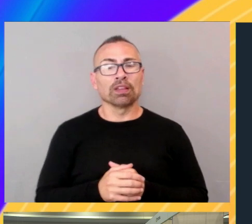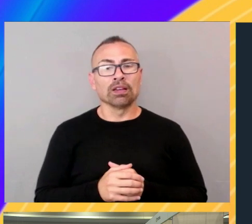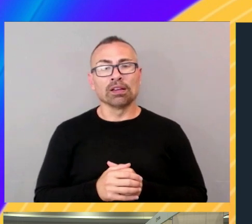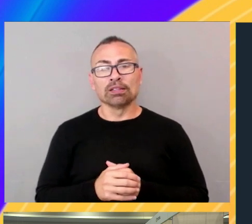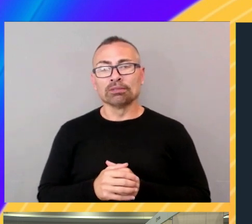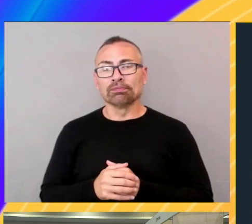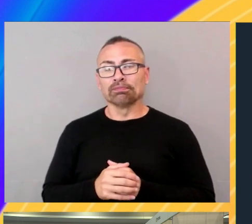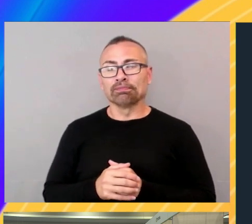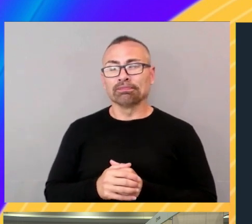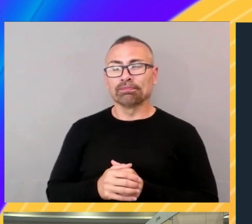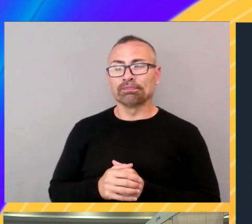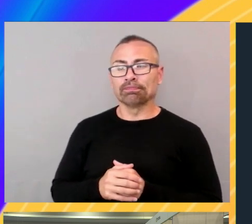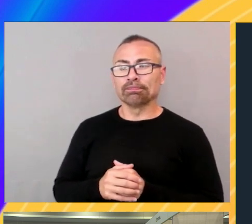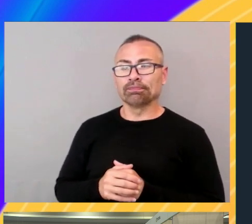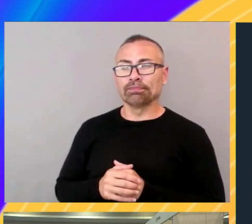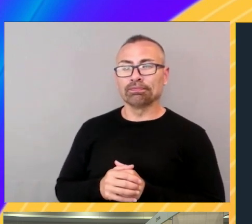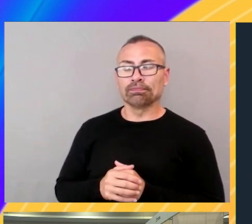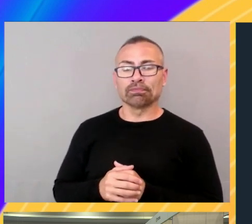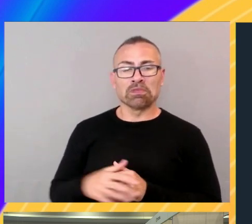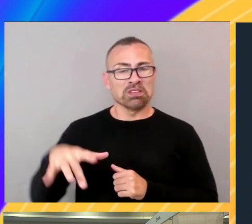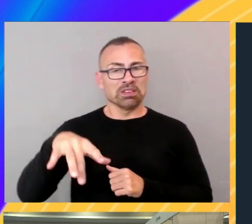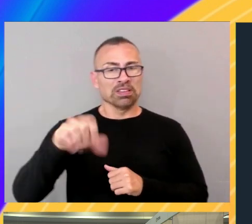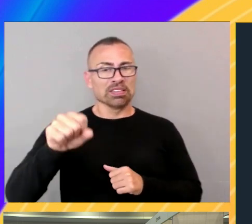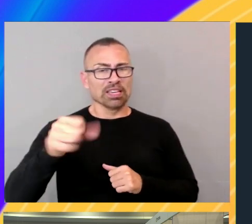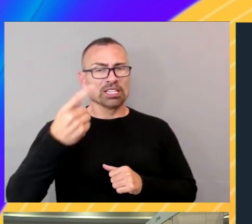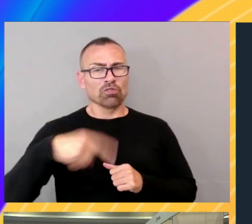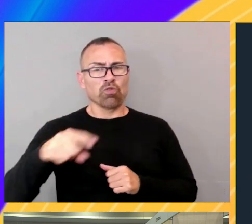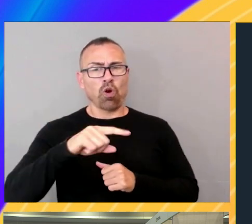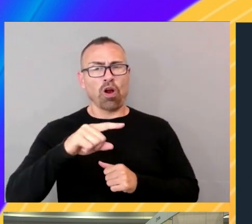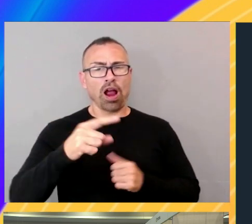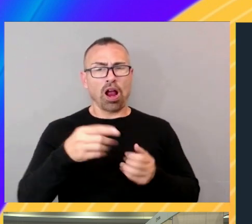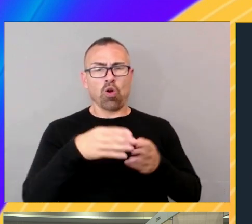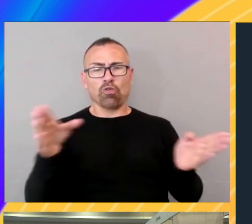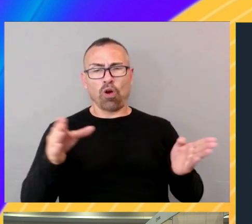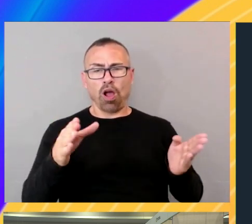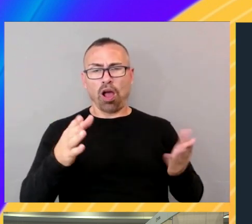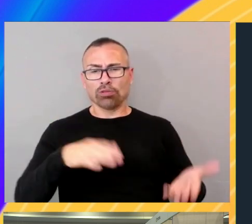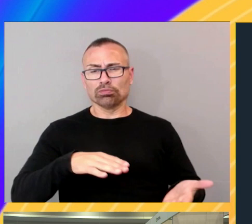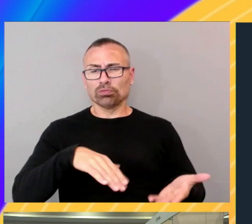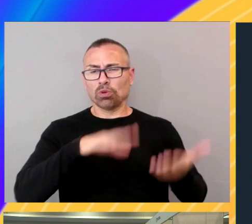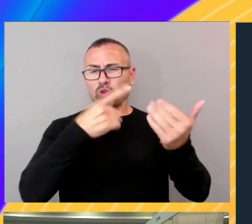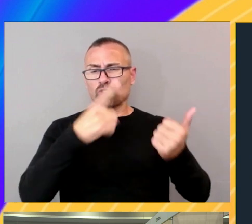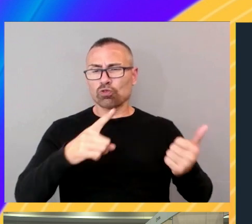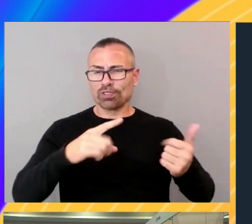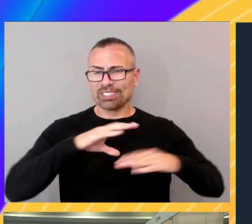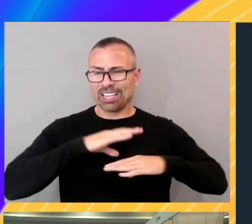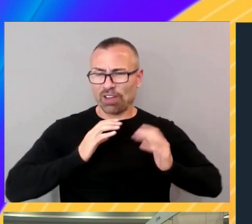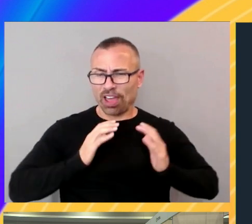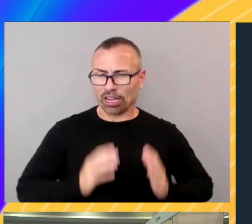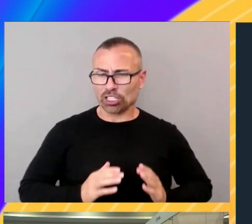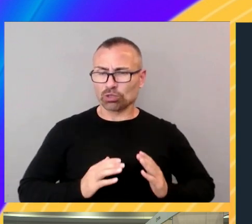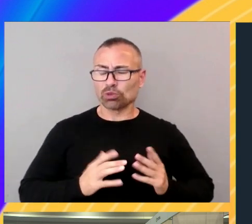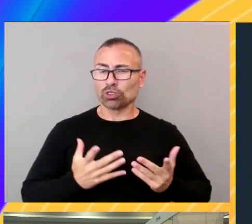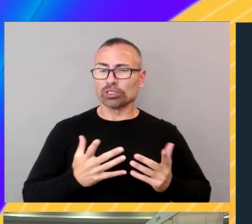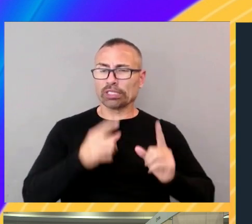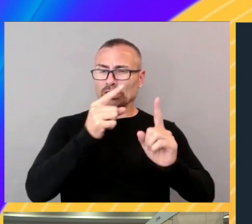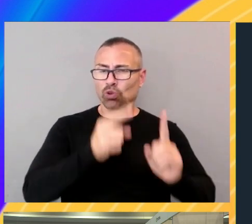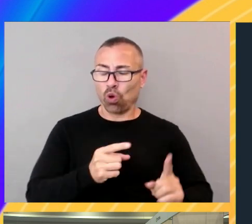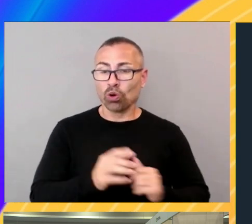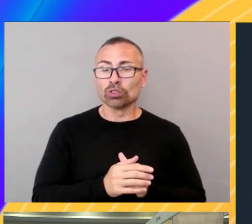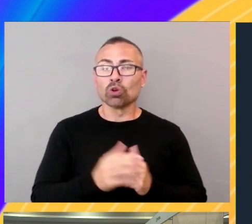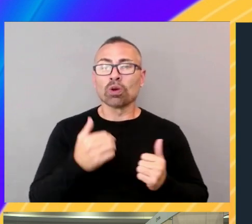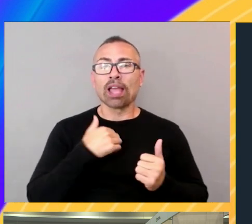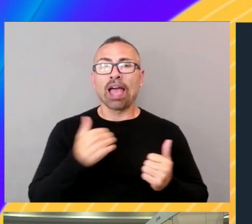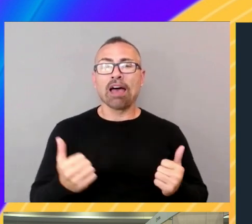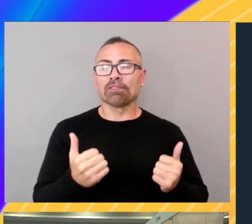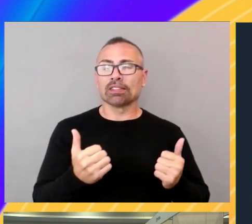we help customers succeed and meet their goals, we do have this innovate and grow section. The